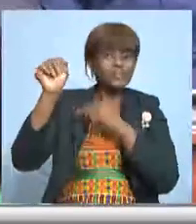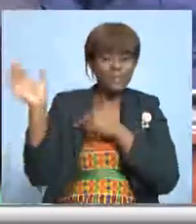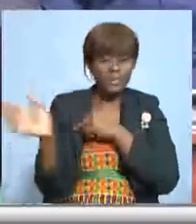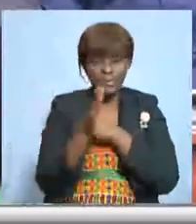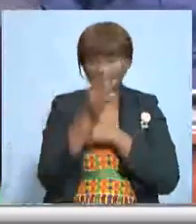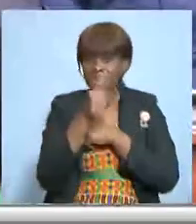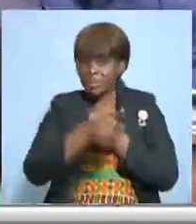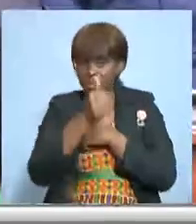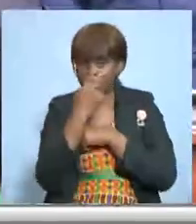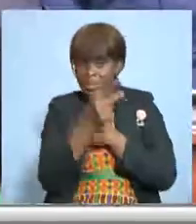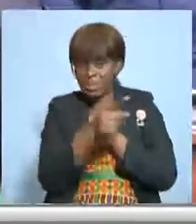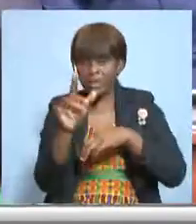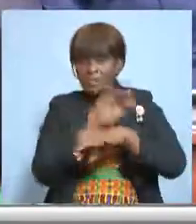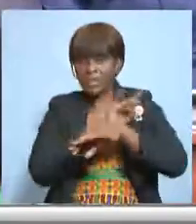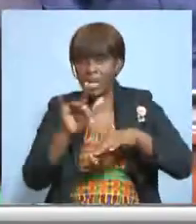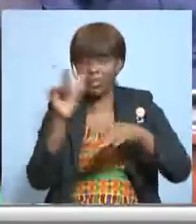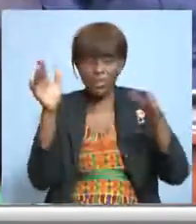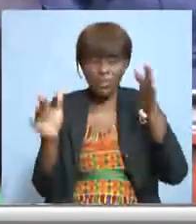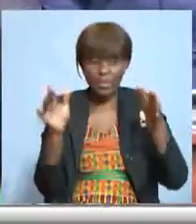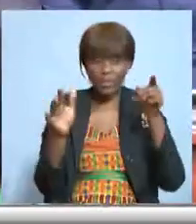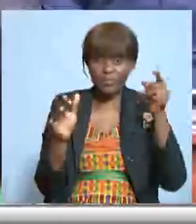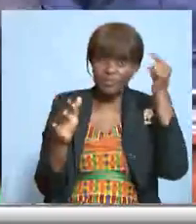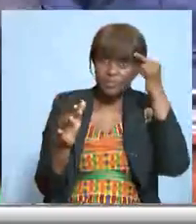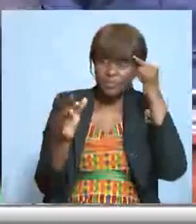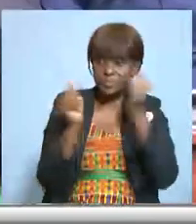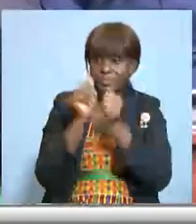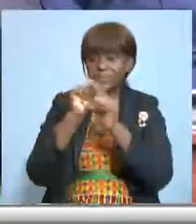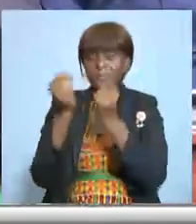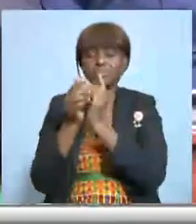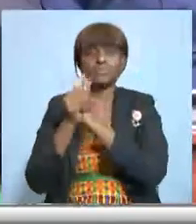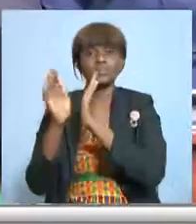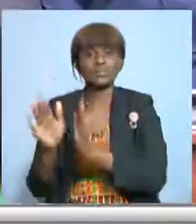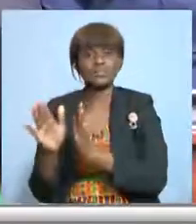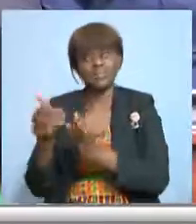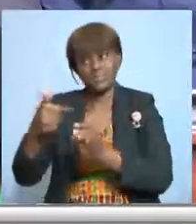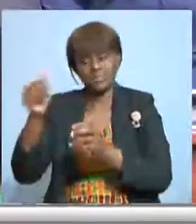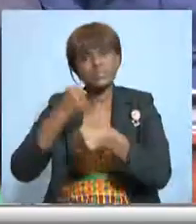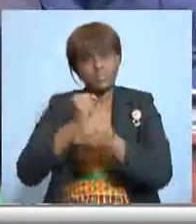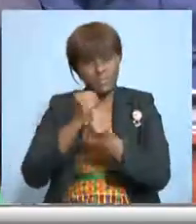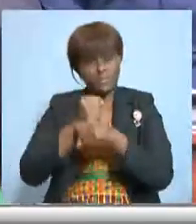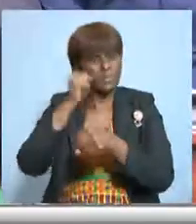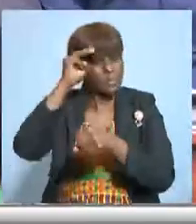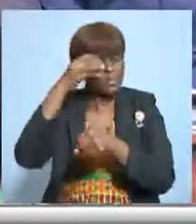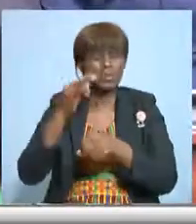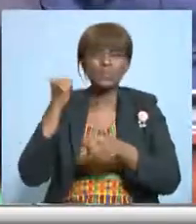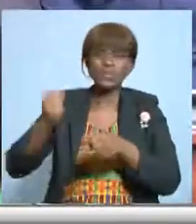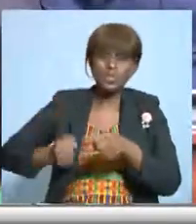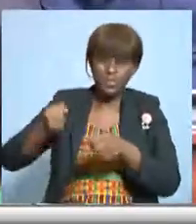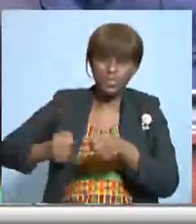saw the gap between government and traditional leaders. He created the Ministry